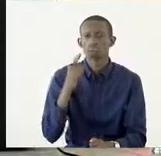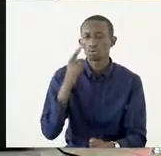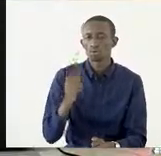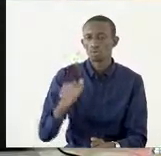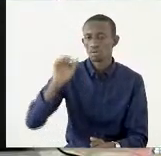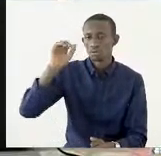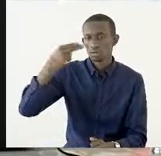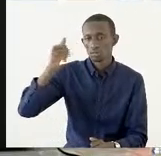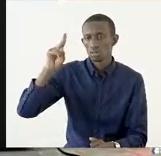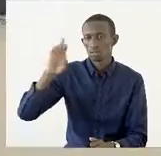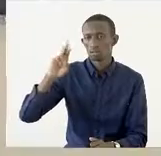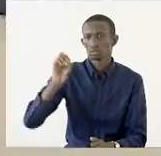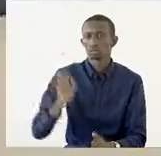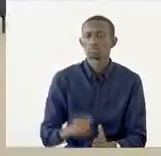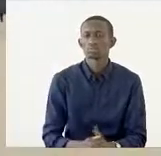iodine